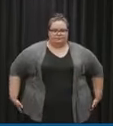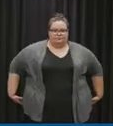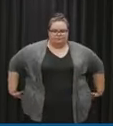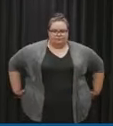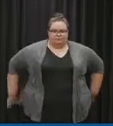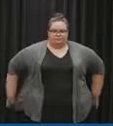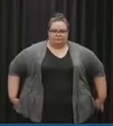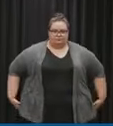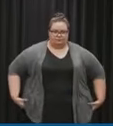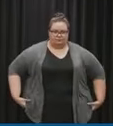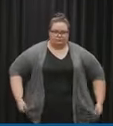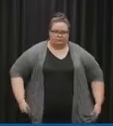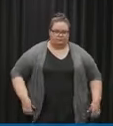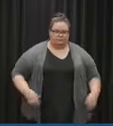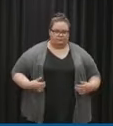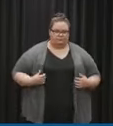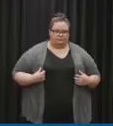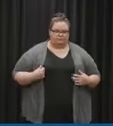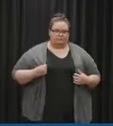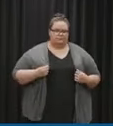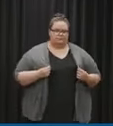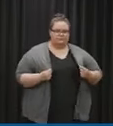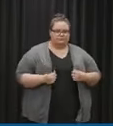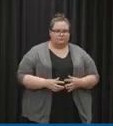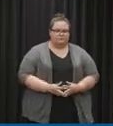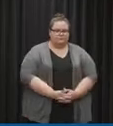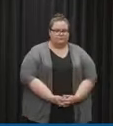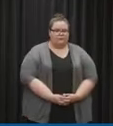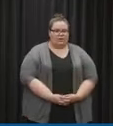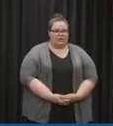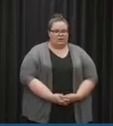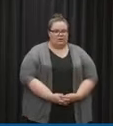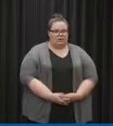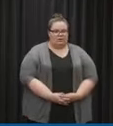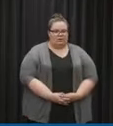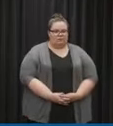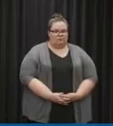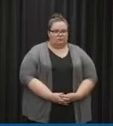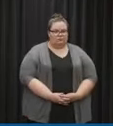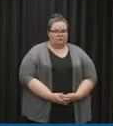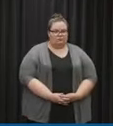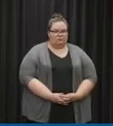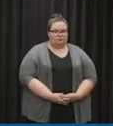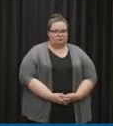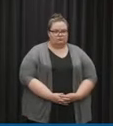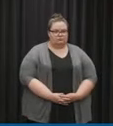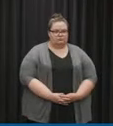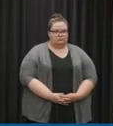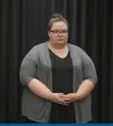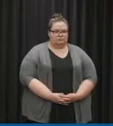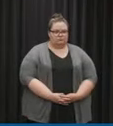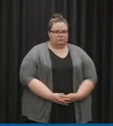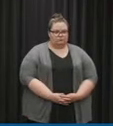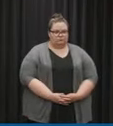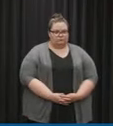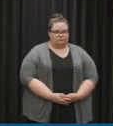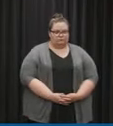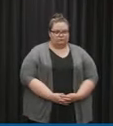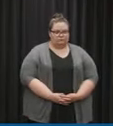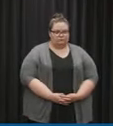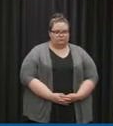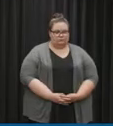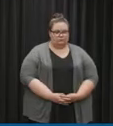As a mom, I know that that's what I wish for my children. I'm convinced that every New Brunswick family wants their children to have the